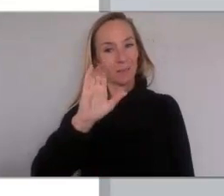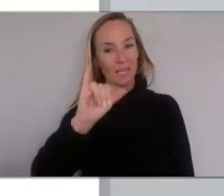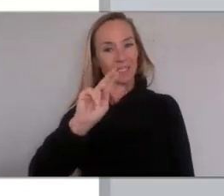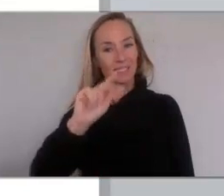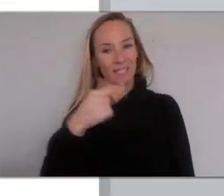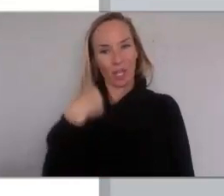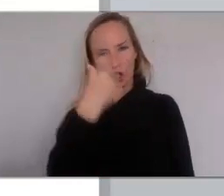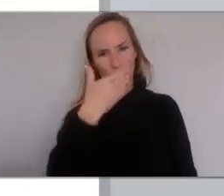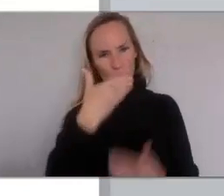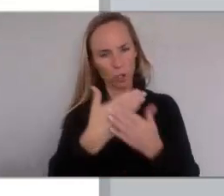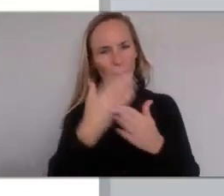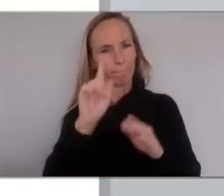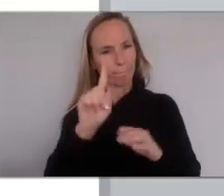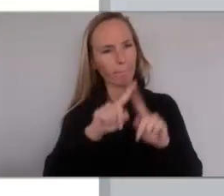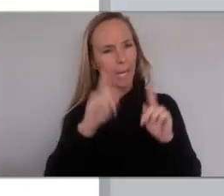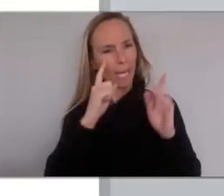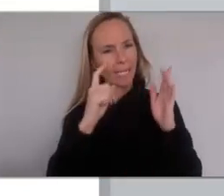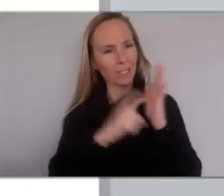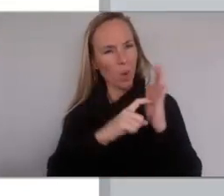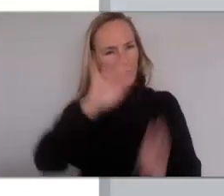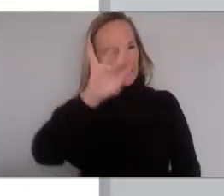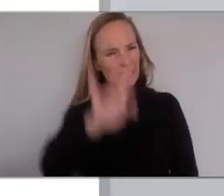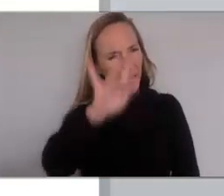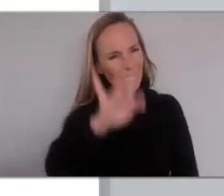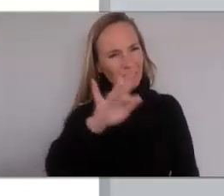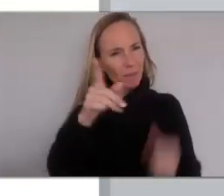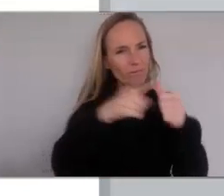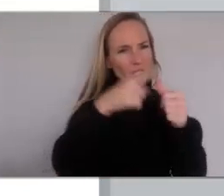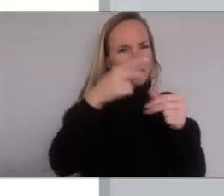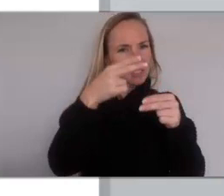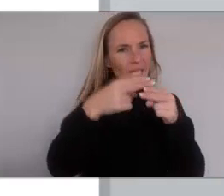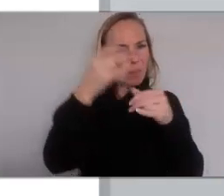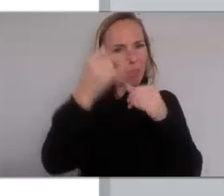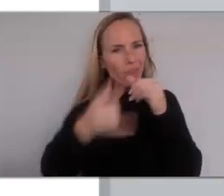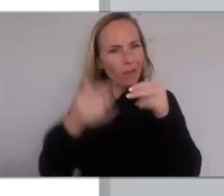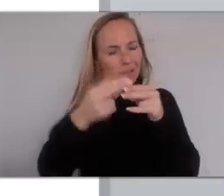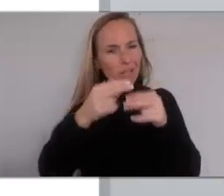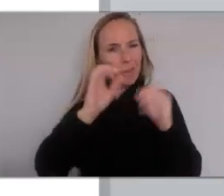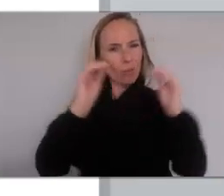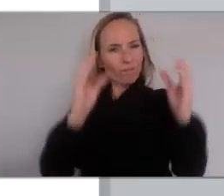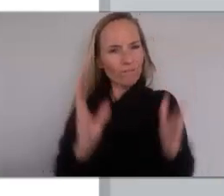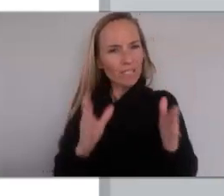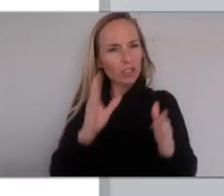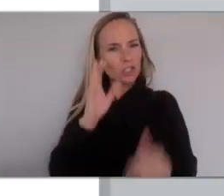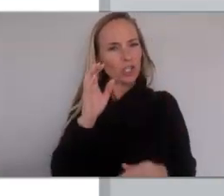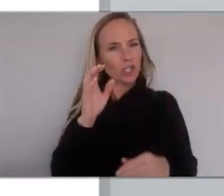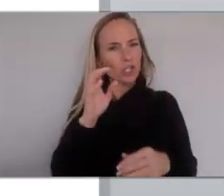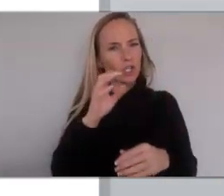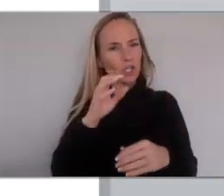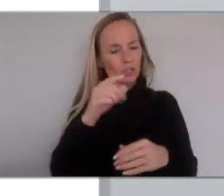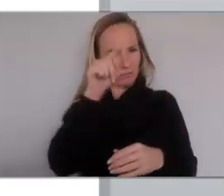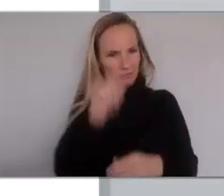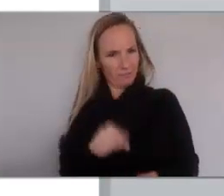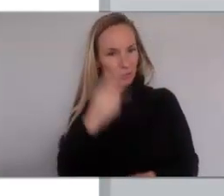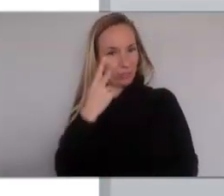now what I notice is that there's extra spacing in between your first and last name in these headers, in this header